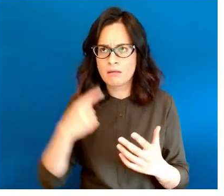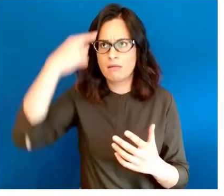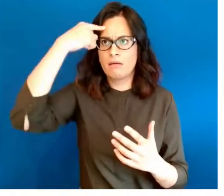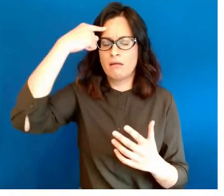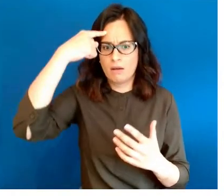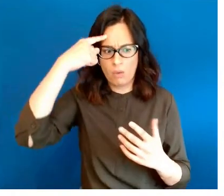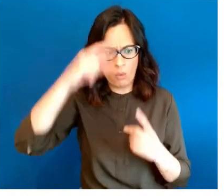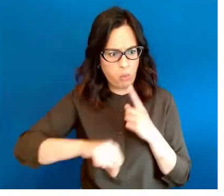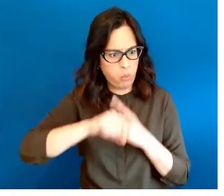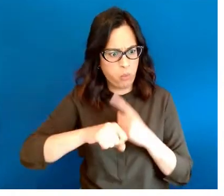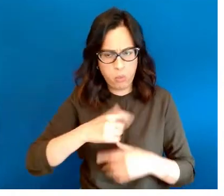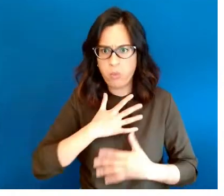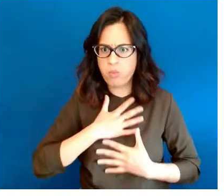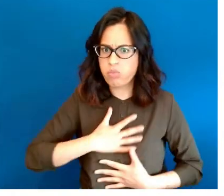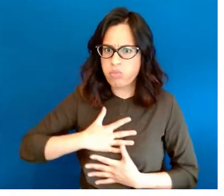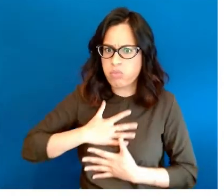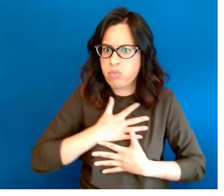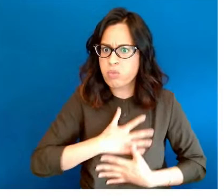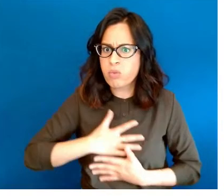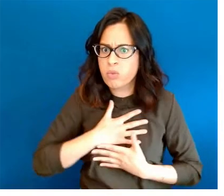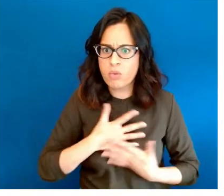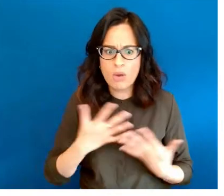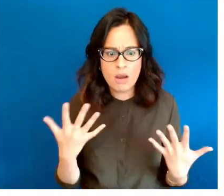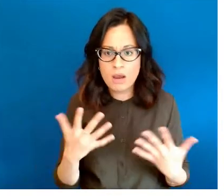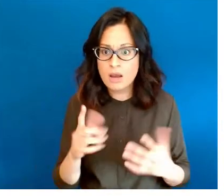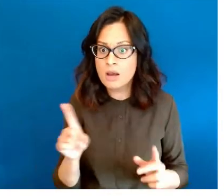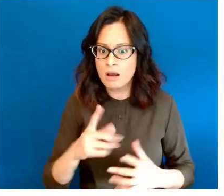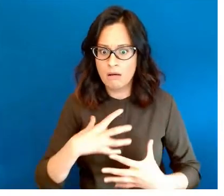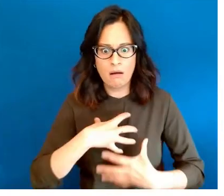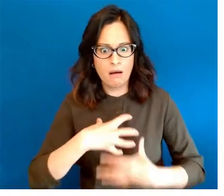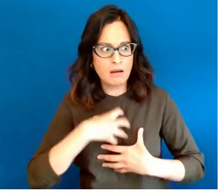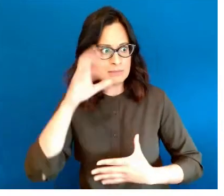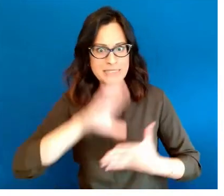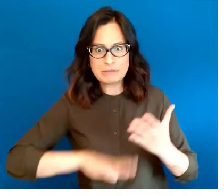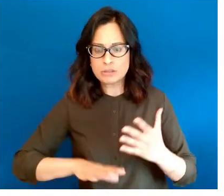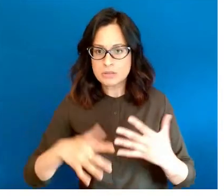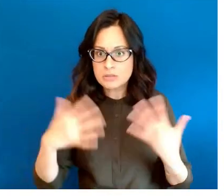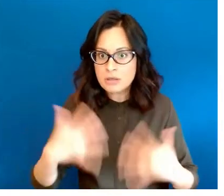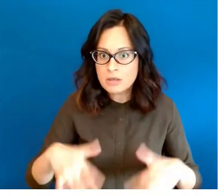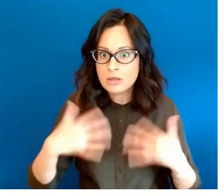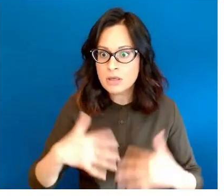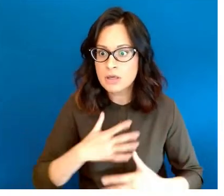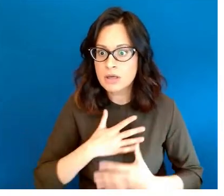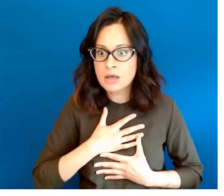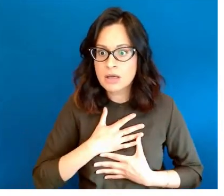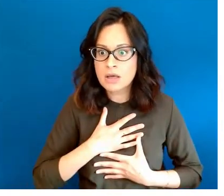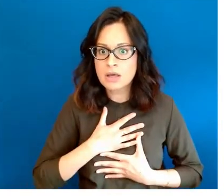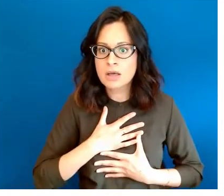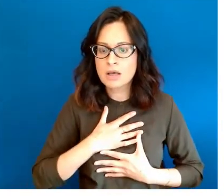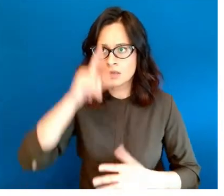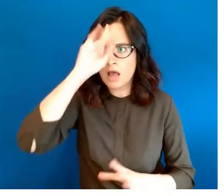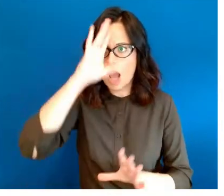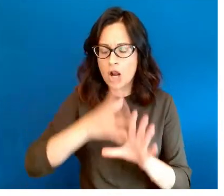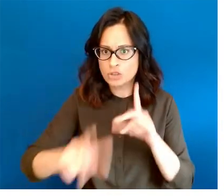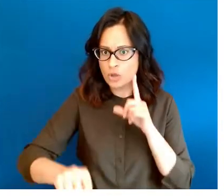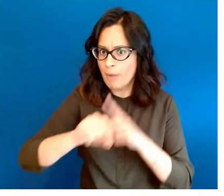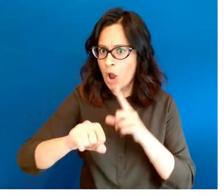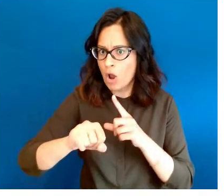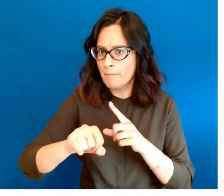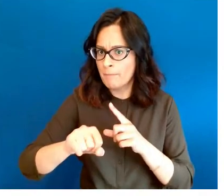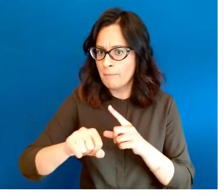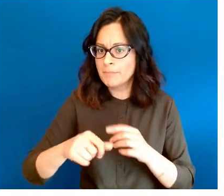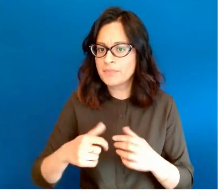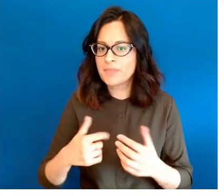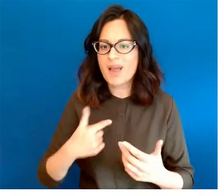me because it was quite a scary experience in my life, so it had a psychological impact as well. I wanted to